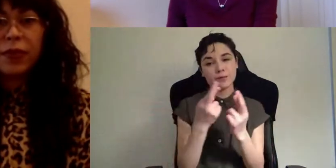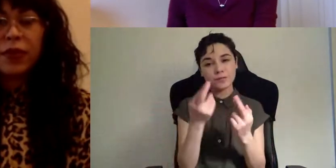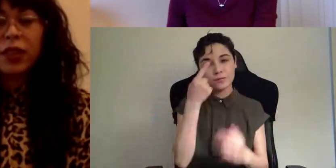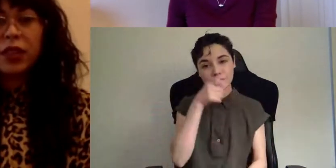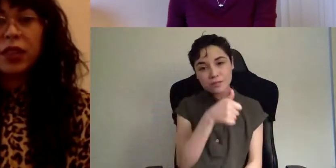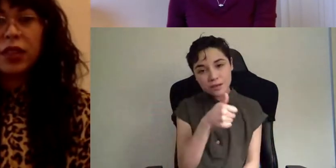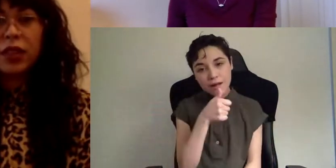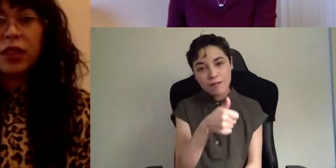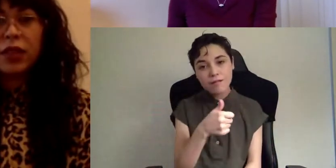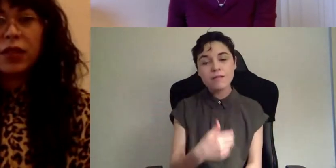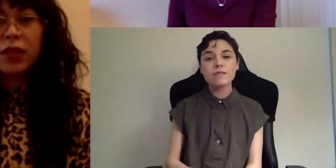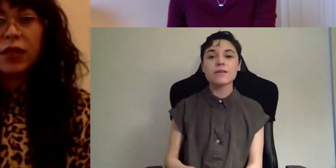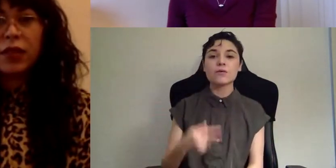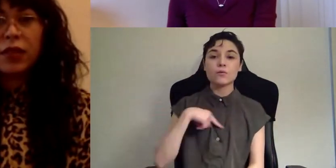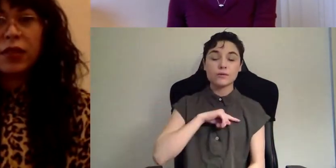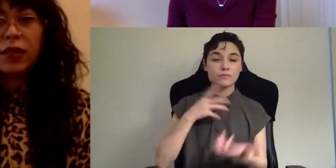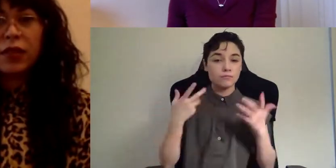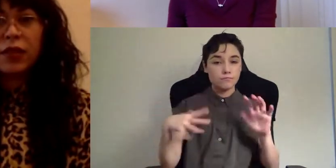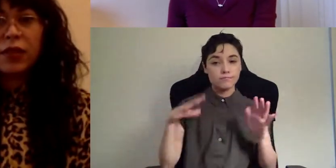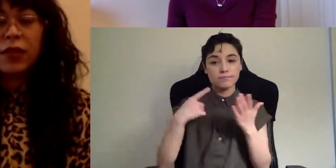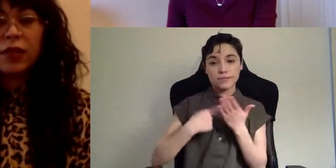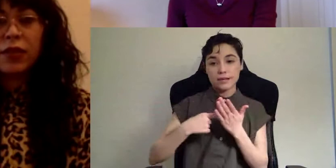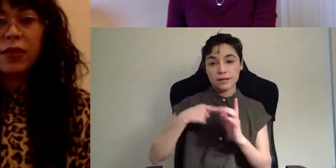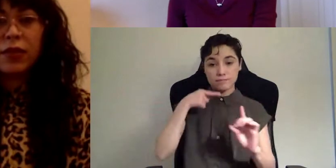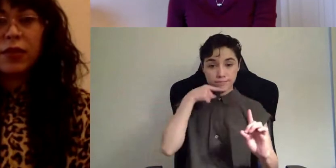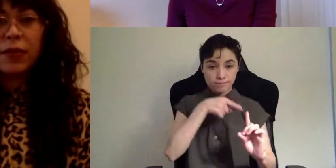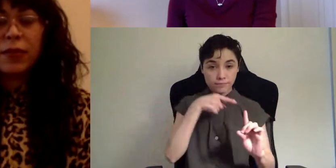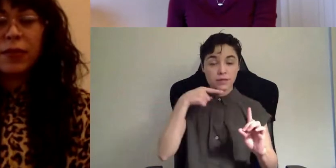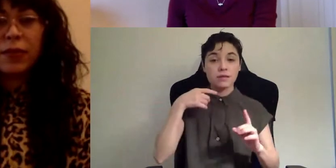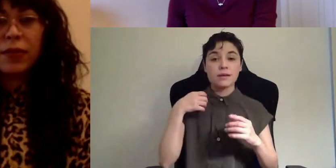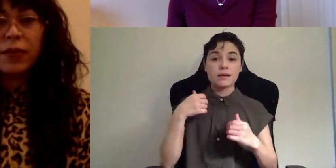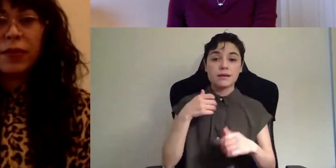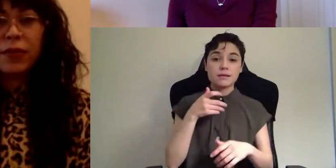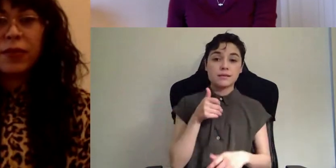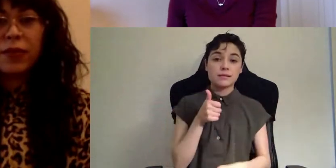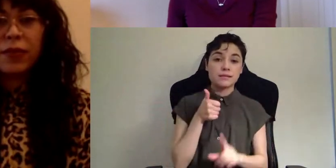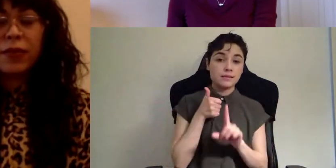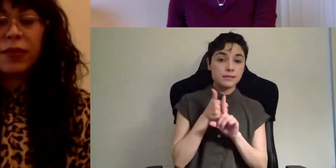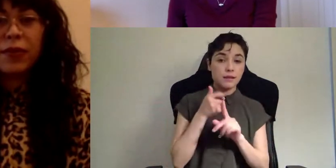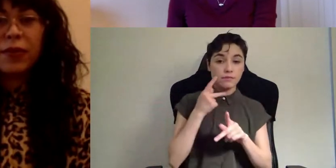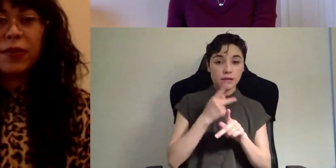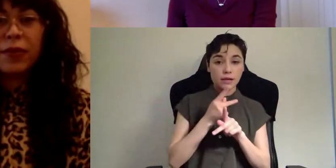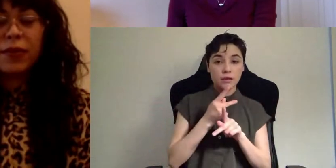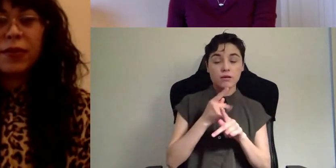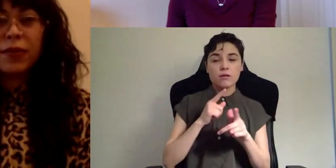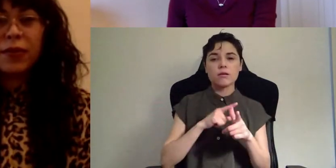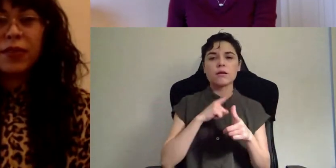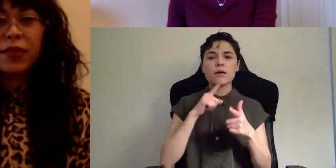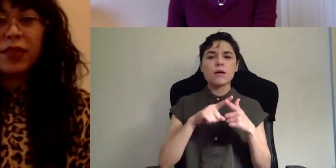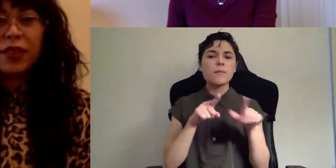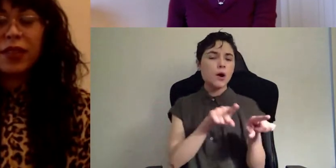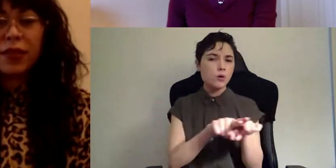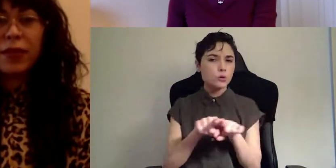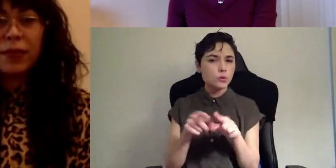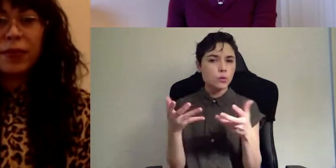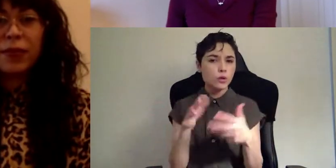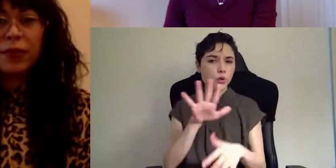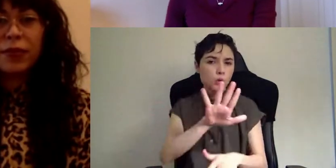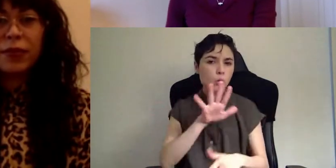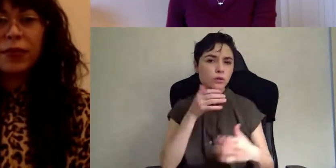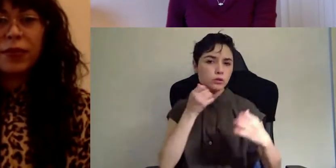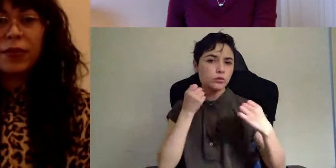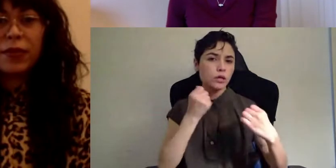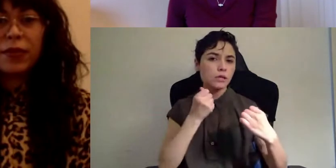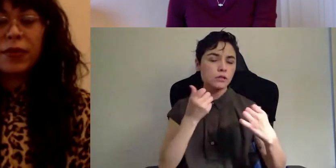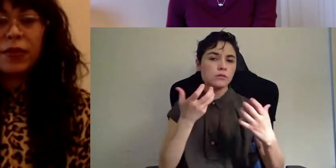Self-care, as we've both talked about already, but also what are your strengths? What are the things that can bring you through?